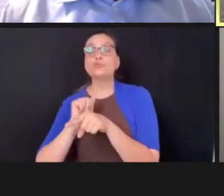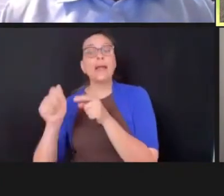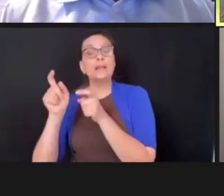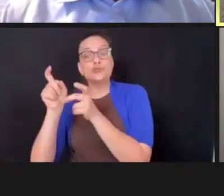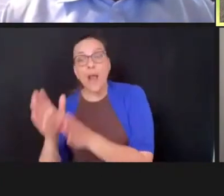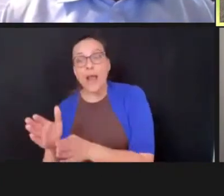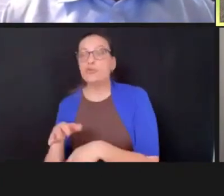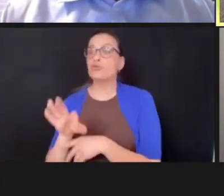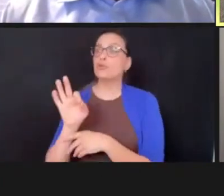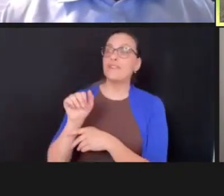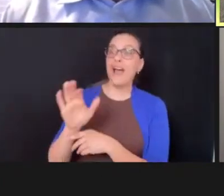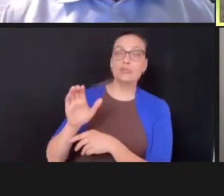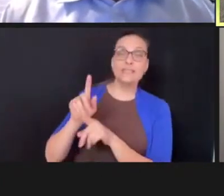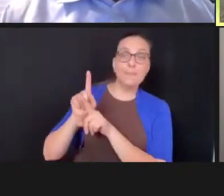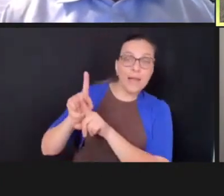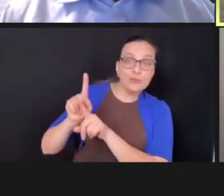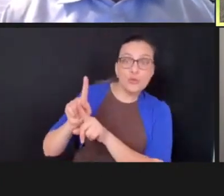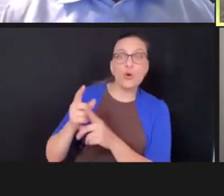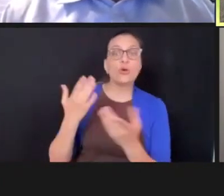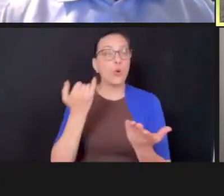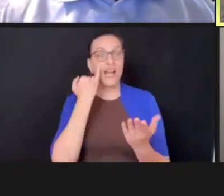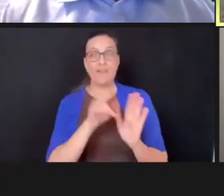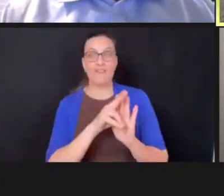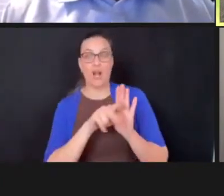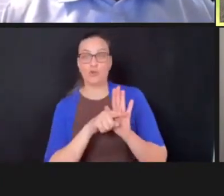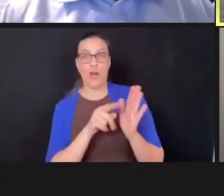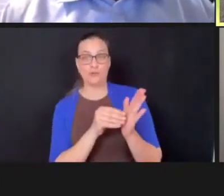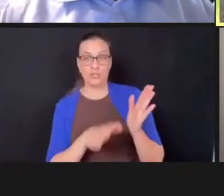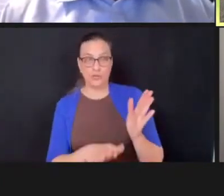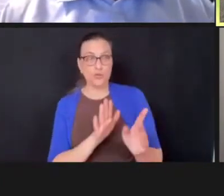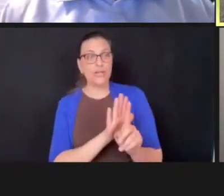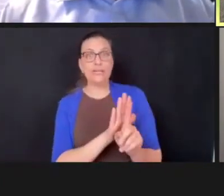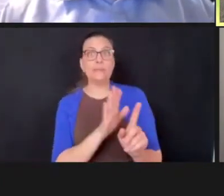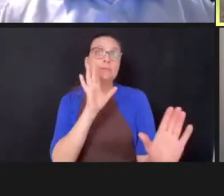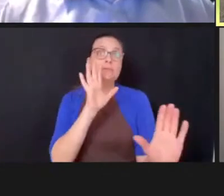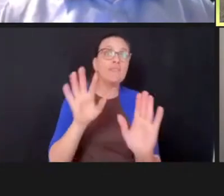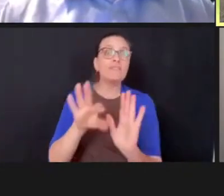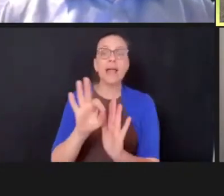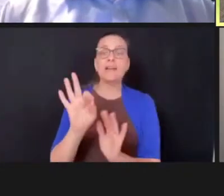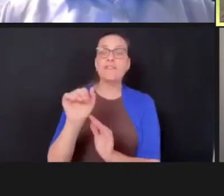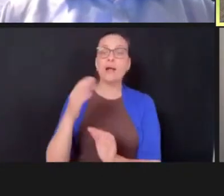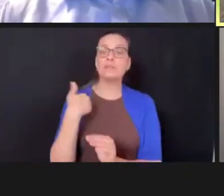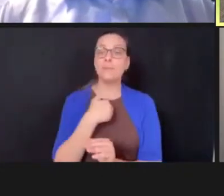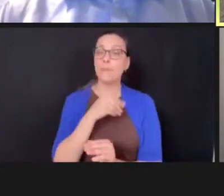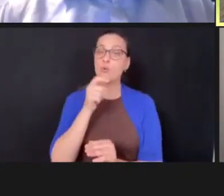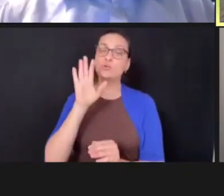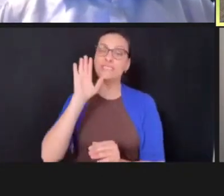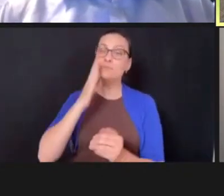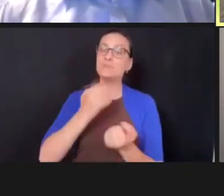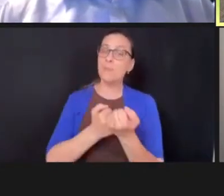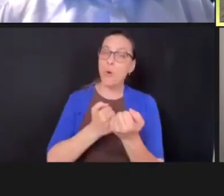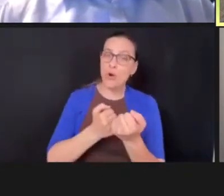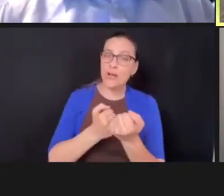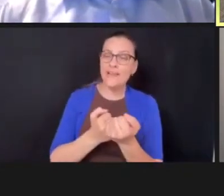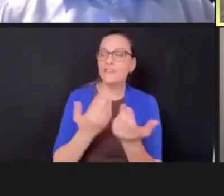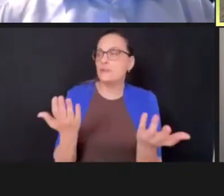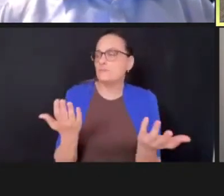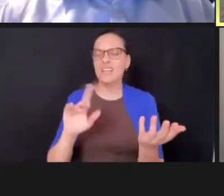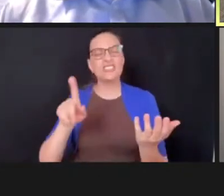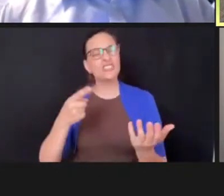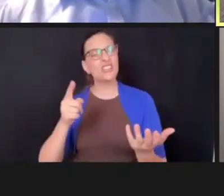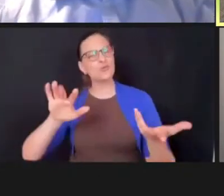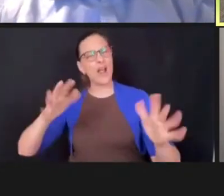mentor, or if you're an undergraduate student, a faculty member who seems supportive, just to kind of have